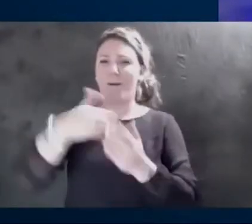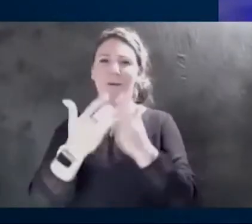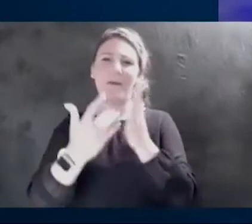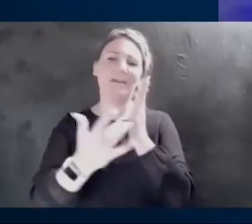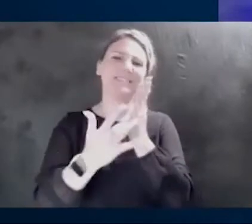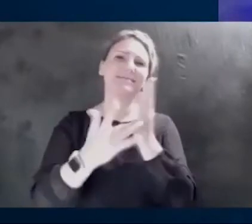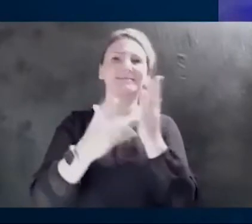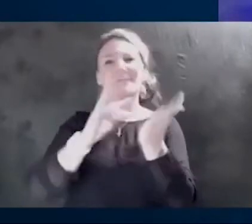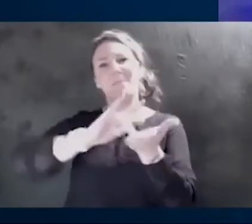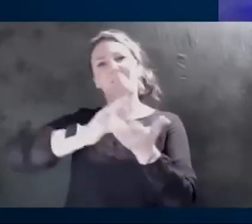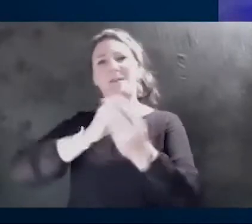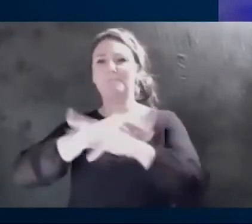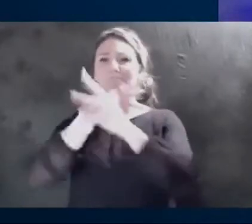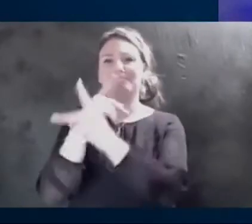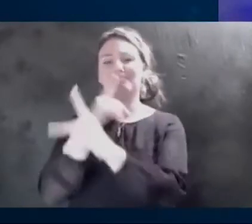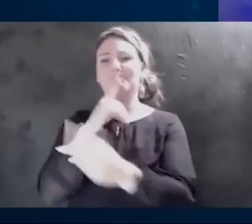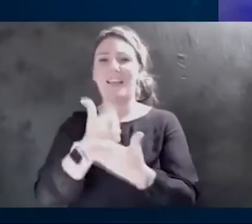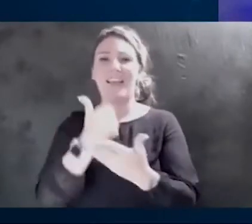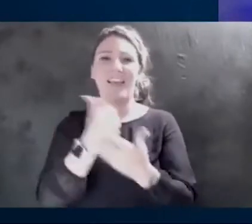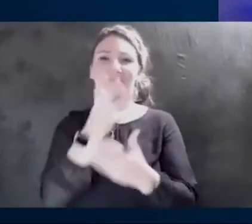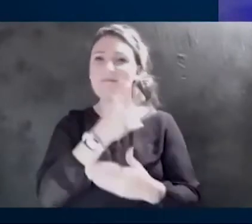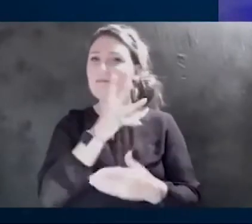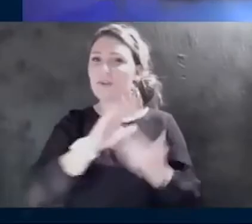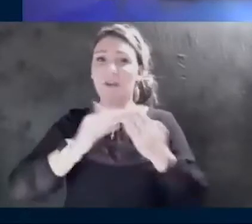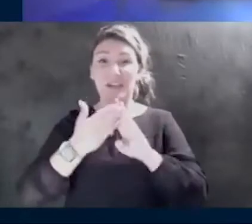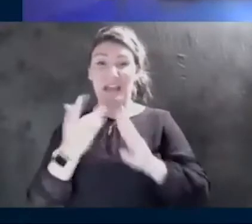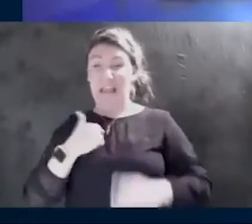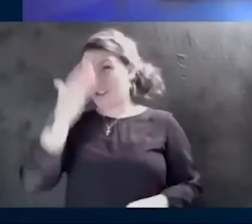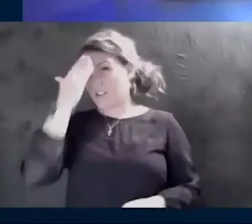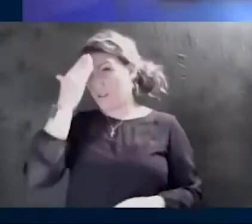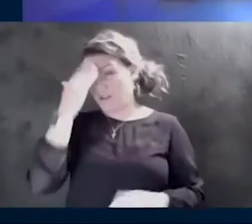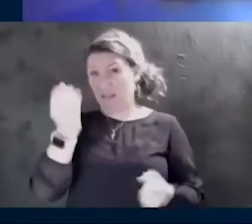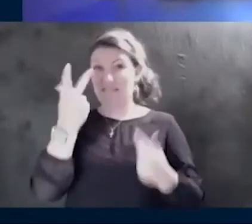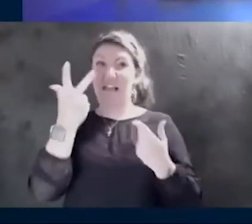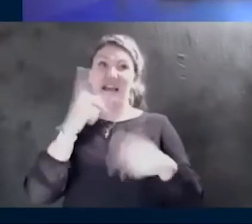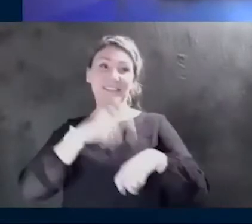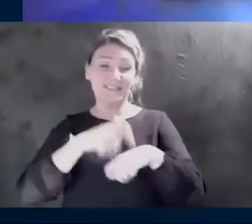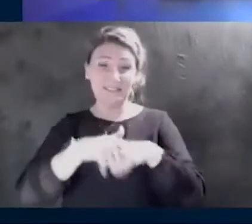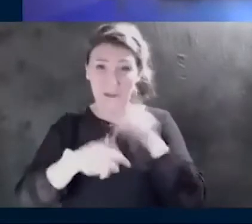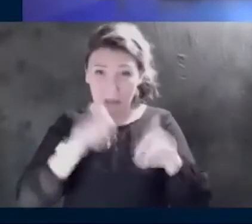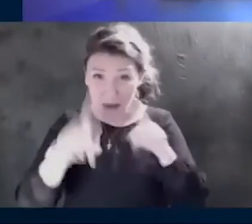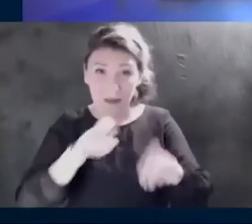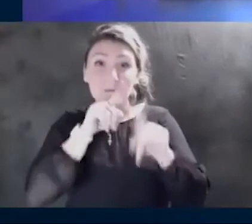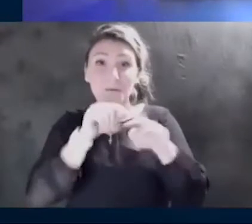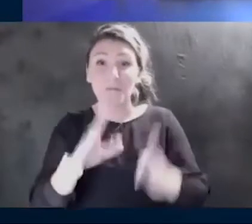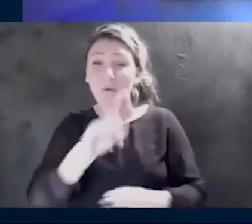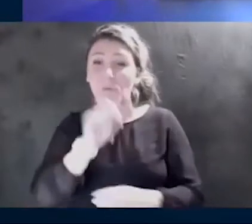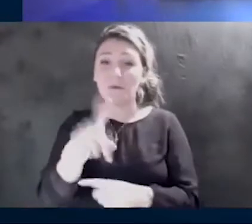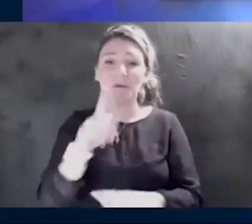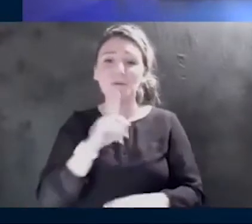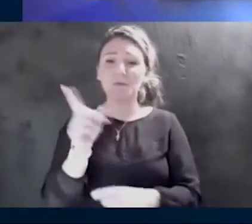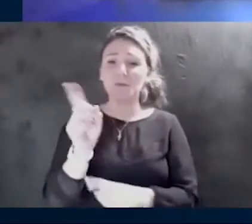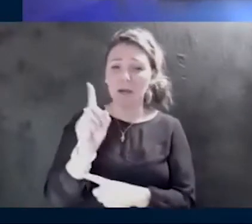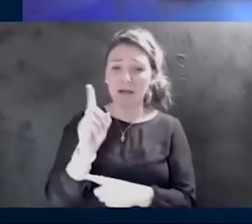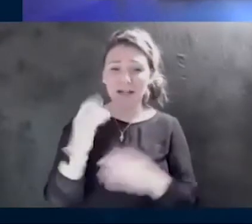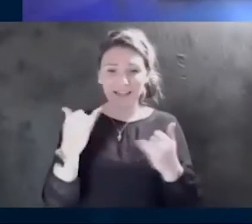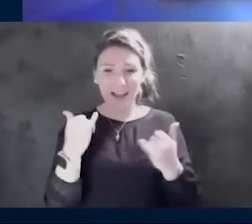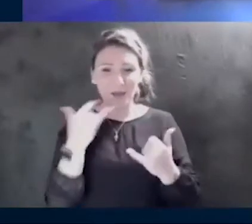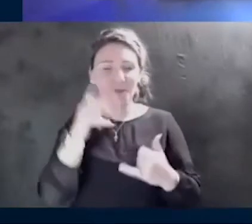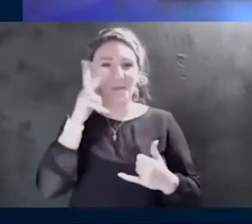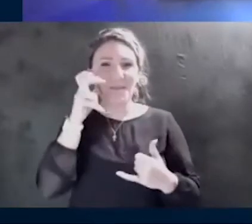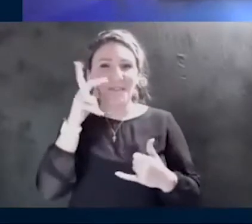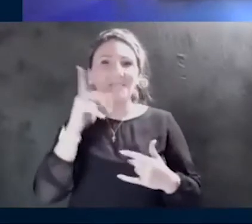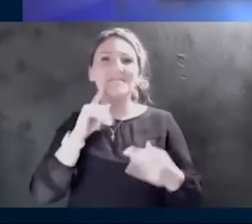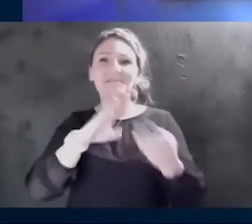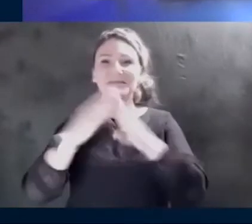rural communities. Jess, I know we spent a lot of time on questions, and we had a lot of reporter questions. Where are we now with our listening audience? Okay, so we've got some